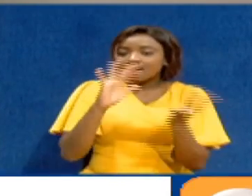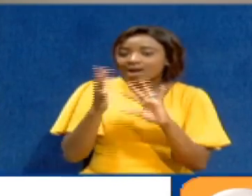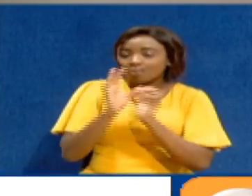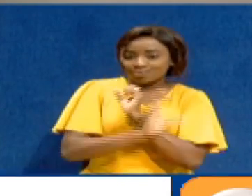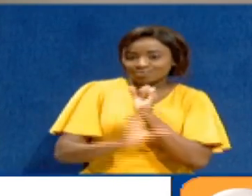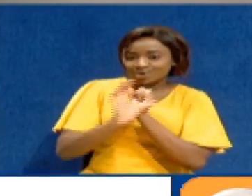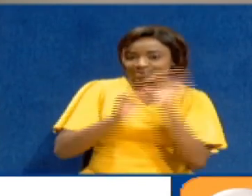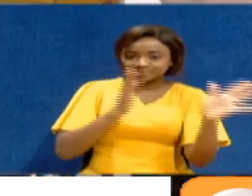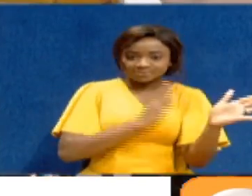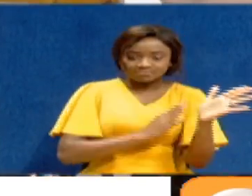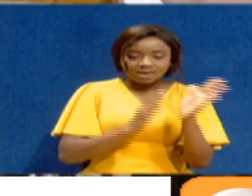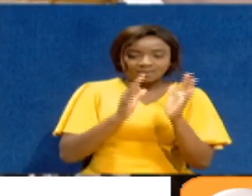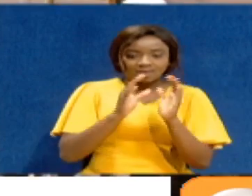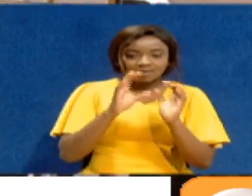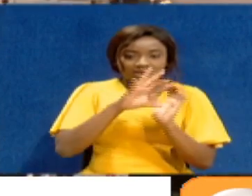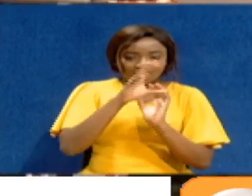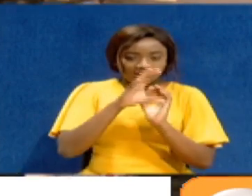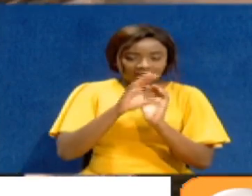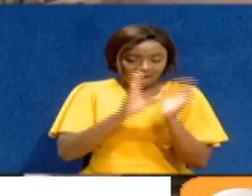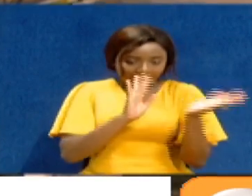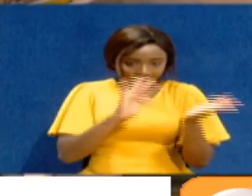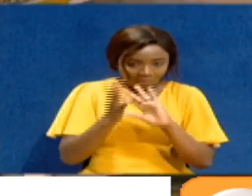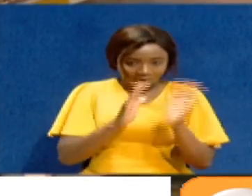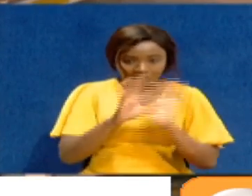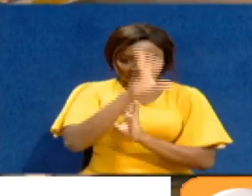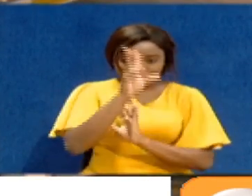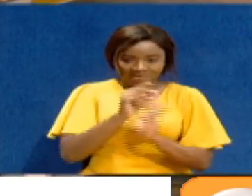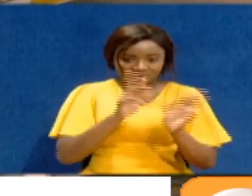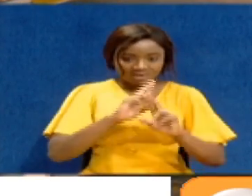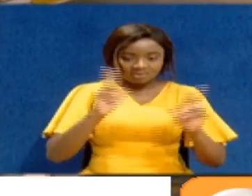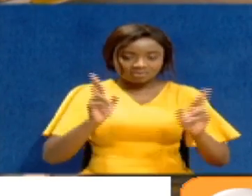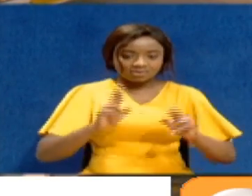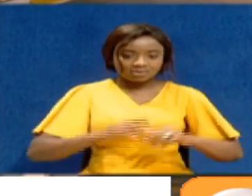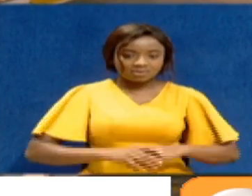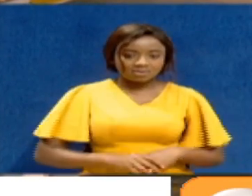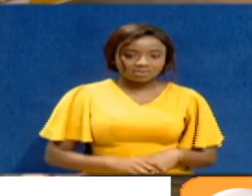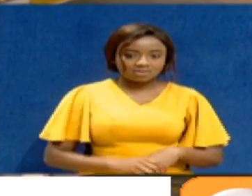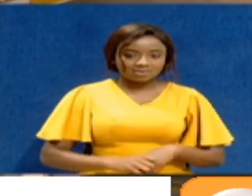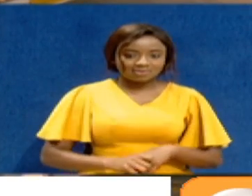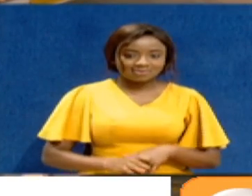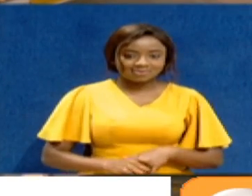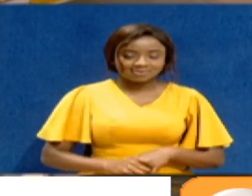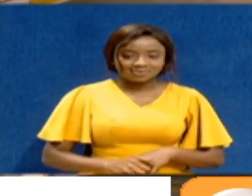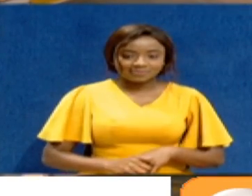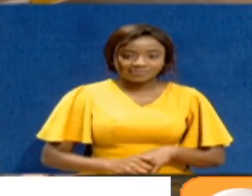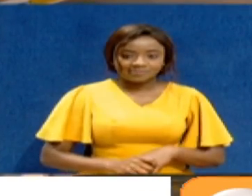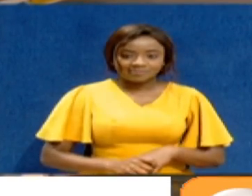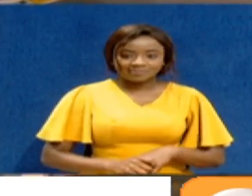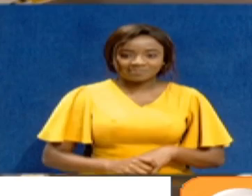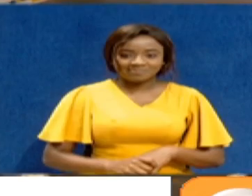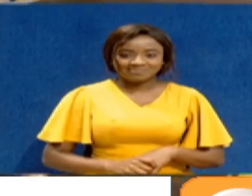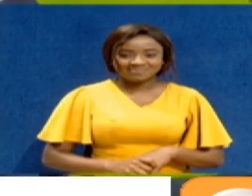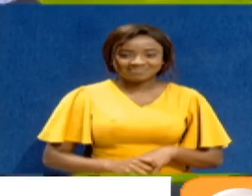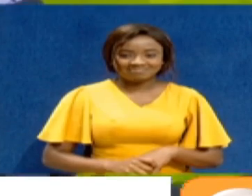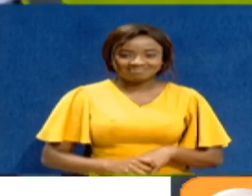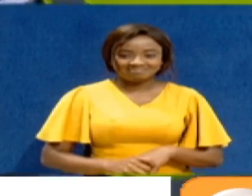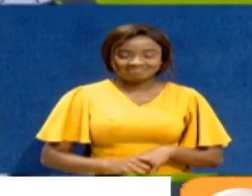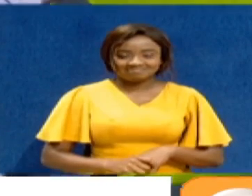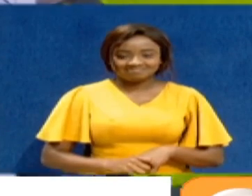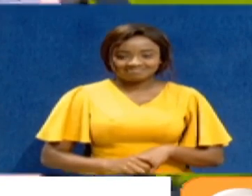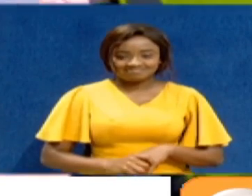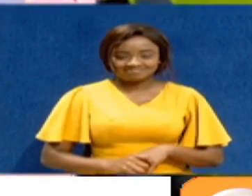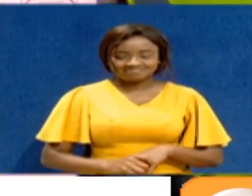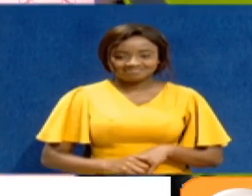it in combating COVID-19. Faced with what it described as vaccine nationalization and export restrictions